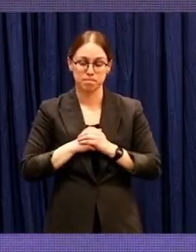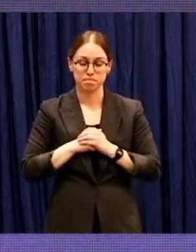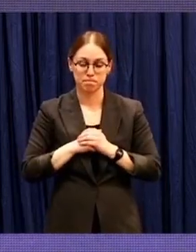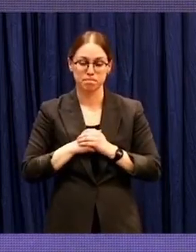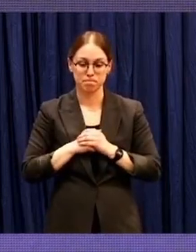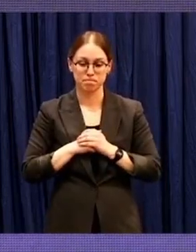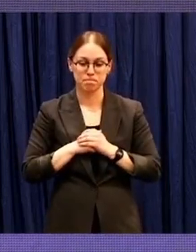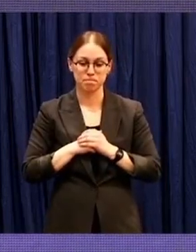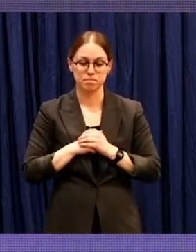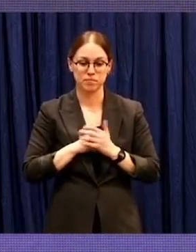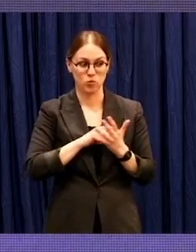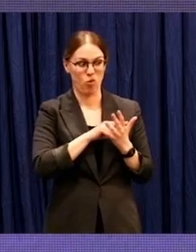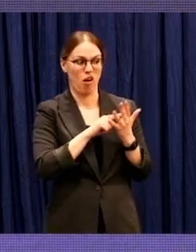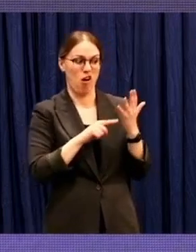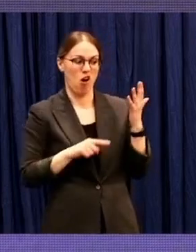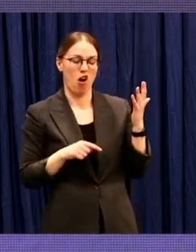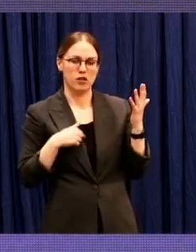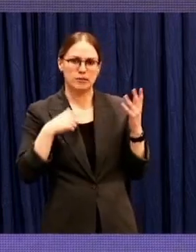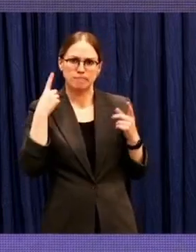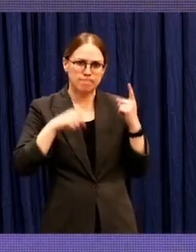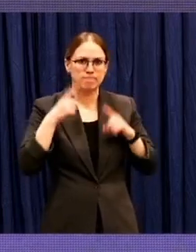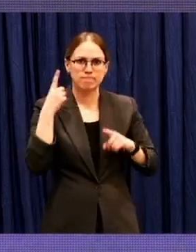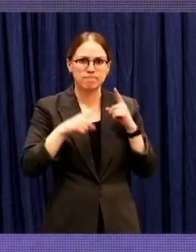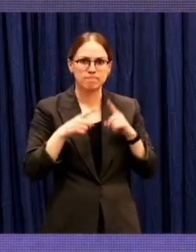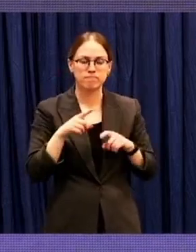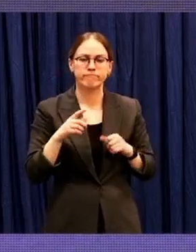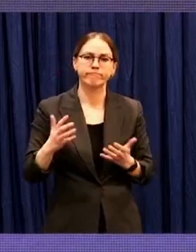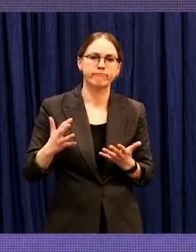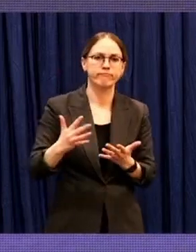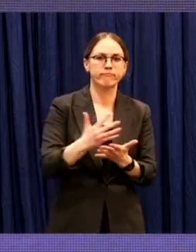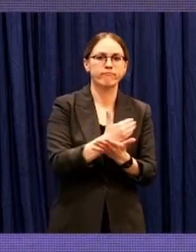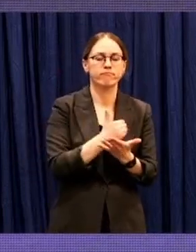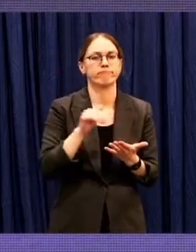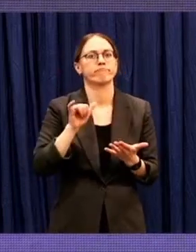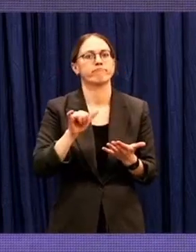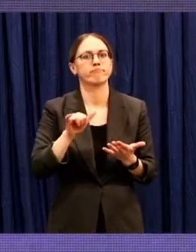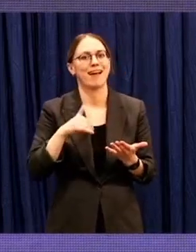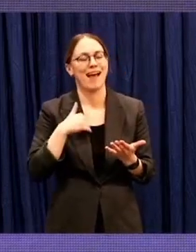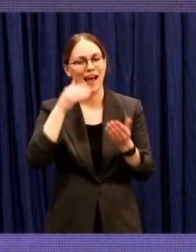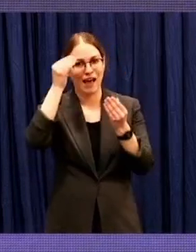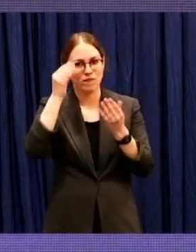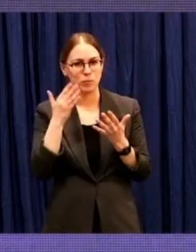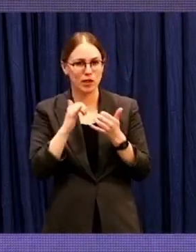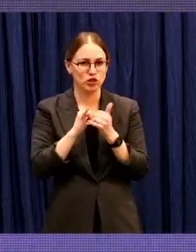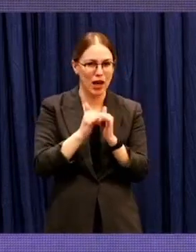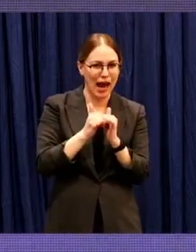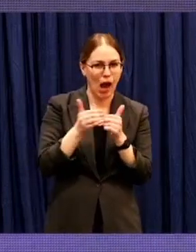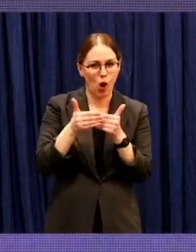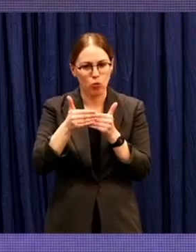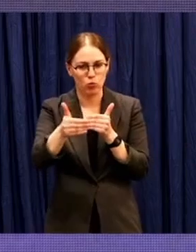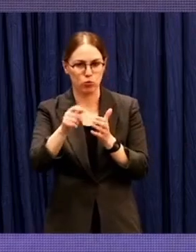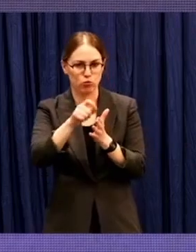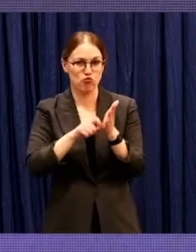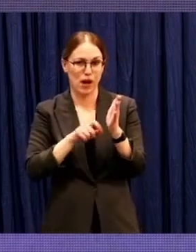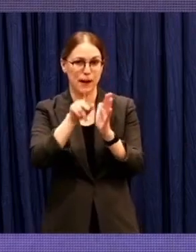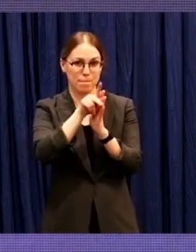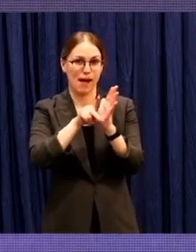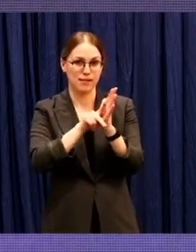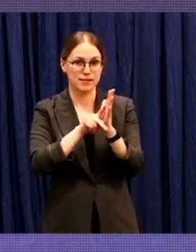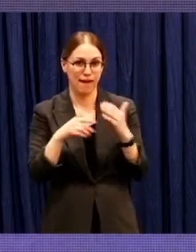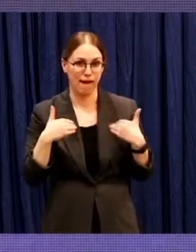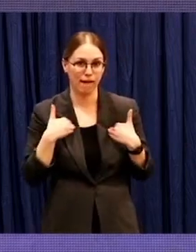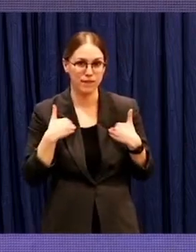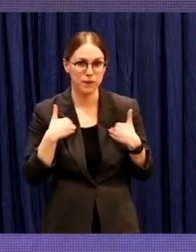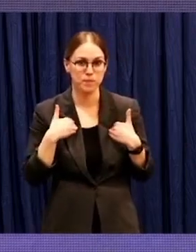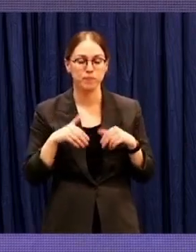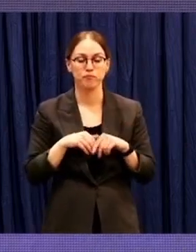With all of these consensus items, that gives us good information about how and where we want to write AI policy. There were also